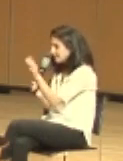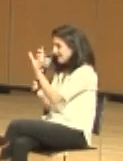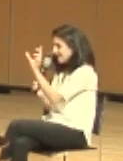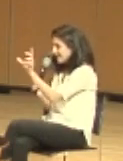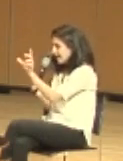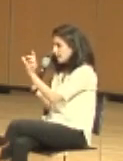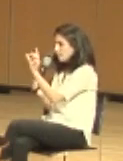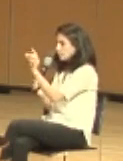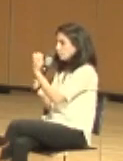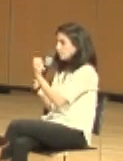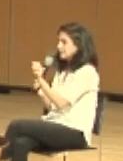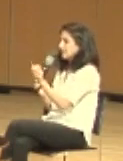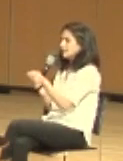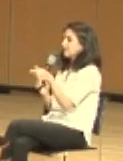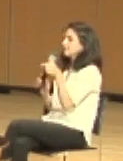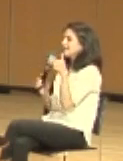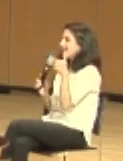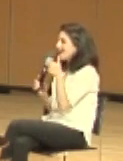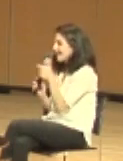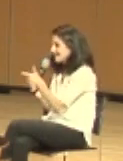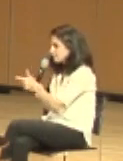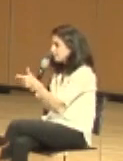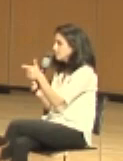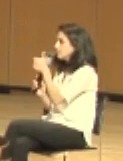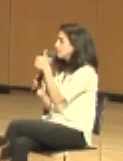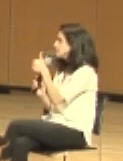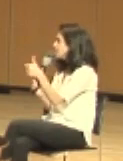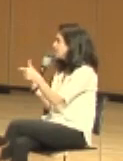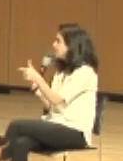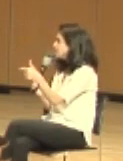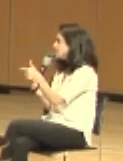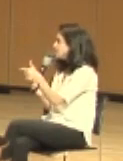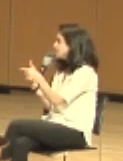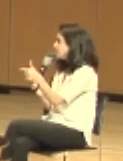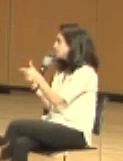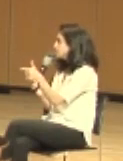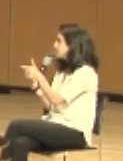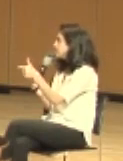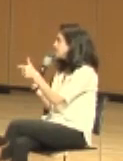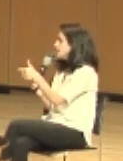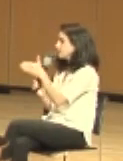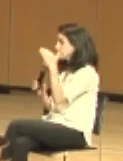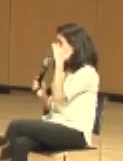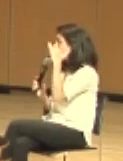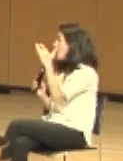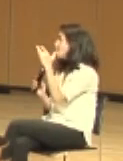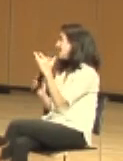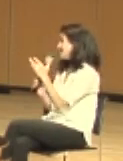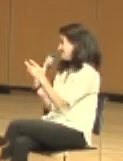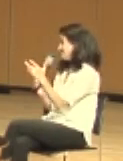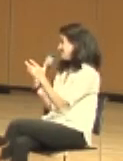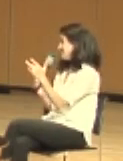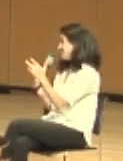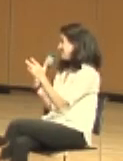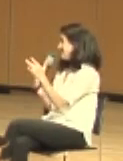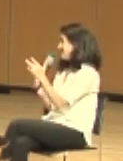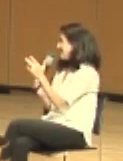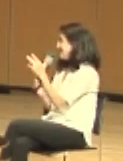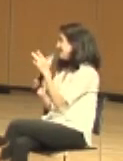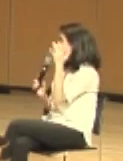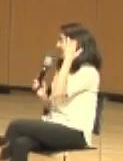um and am on one line and then an n on the line immediately afterwards e en so there's an